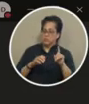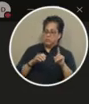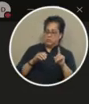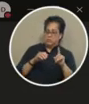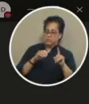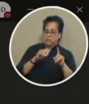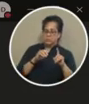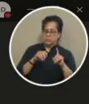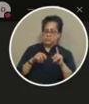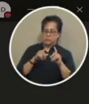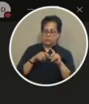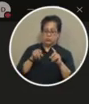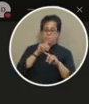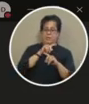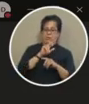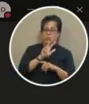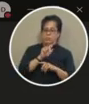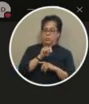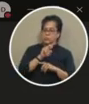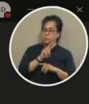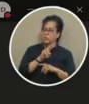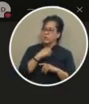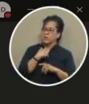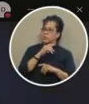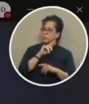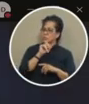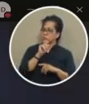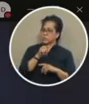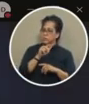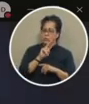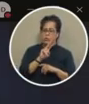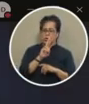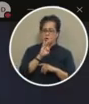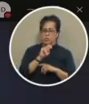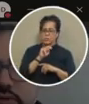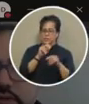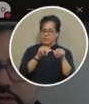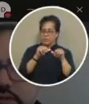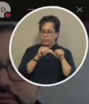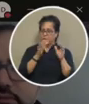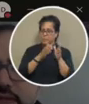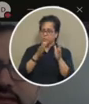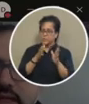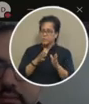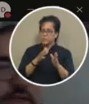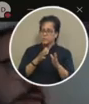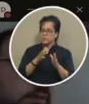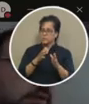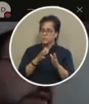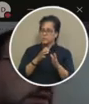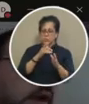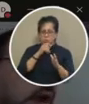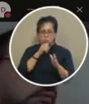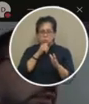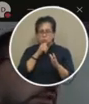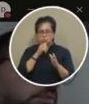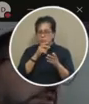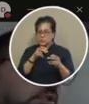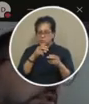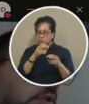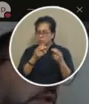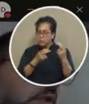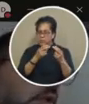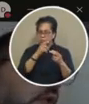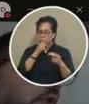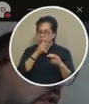about 3.2. I just have a question. In terms of an urban area planner, who is planning on being nominated or hired